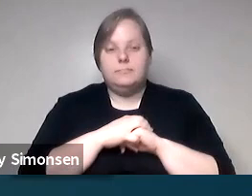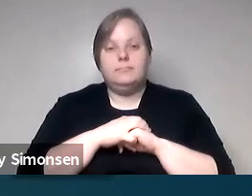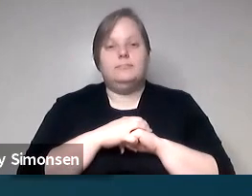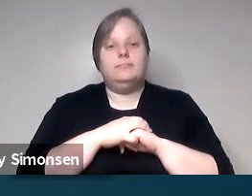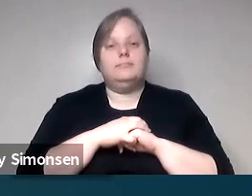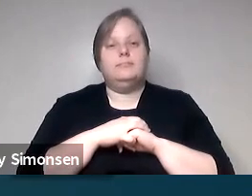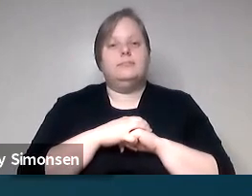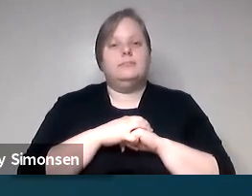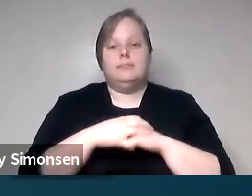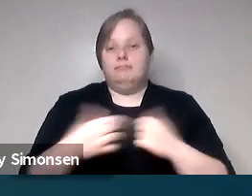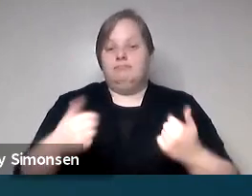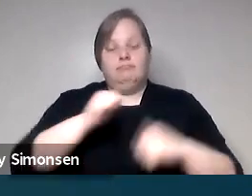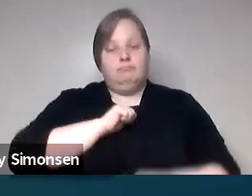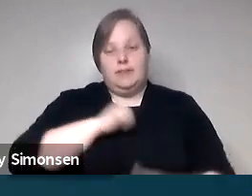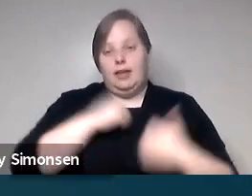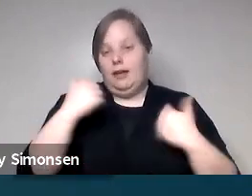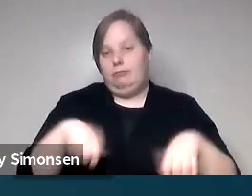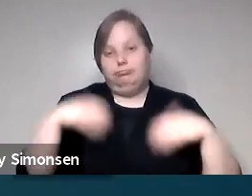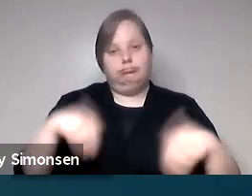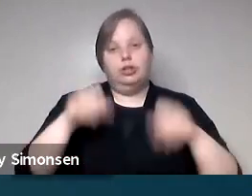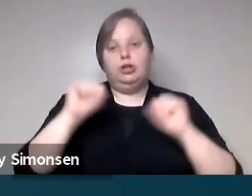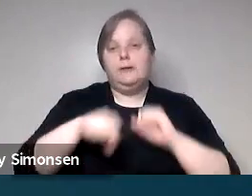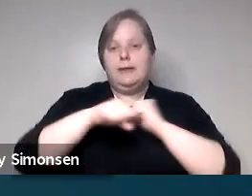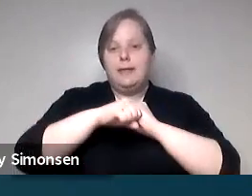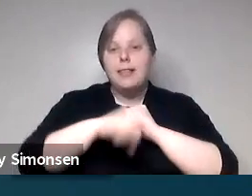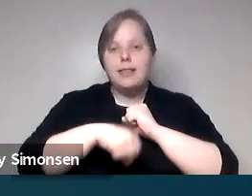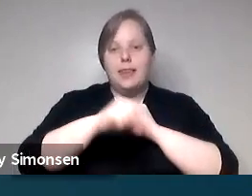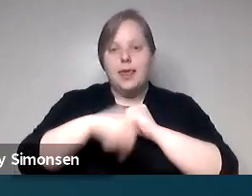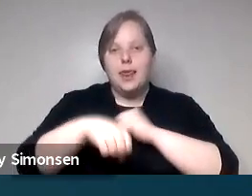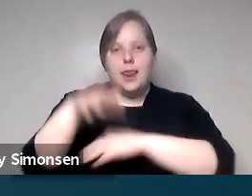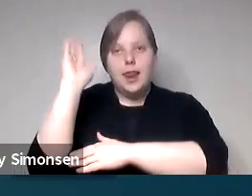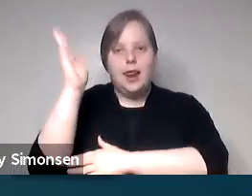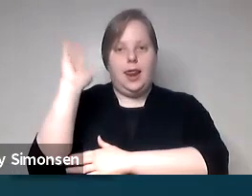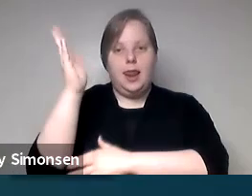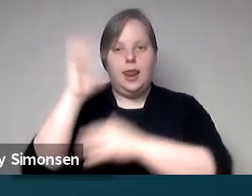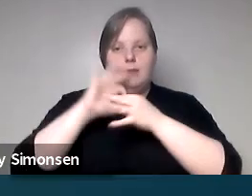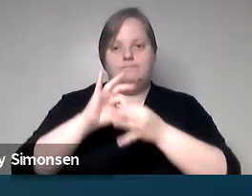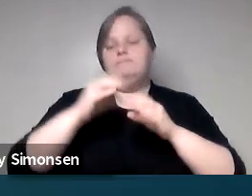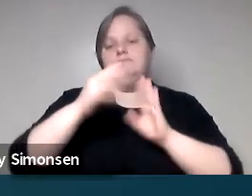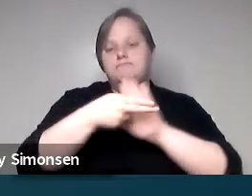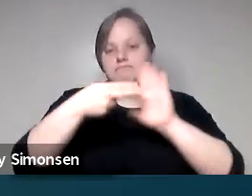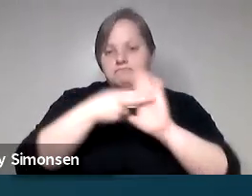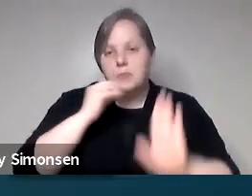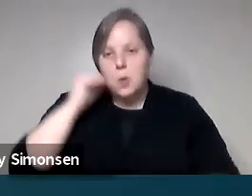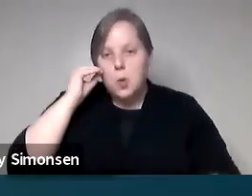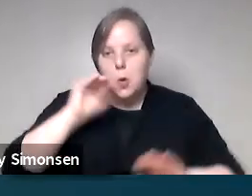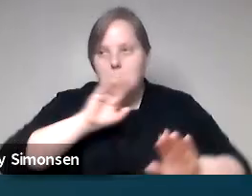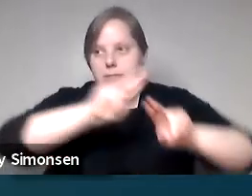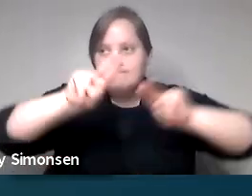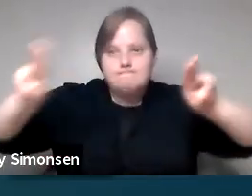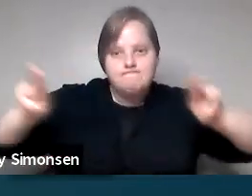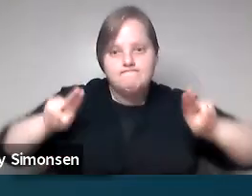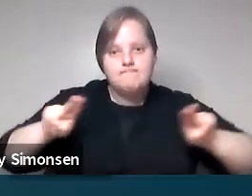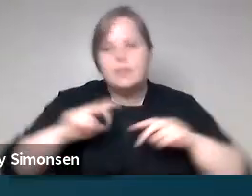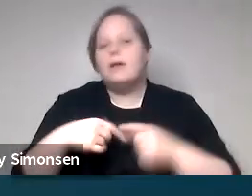I could spend hours talking about labeling in the home. Today, the plan is to just take you